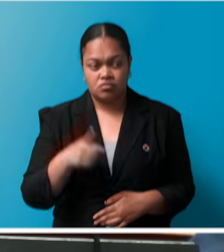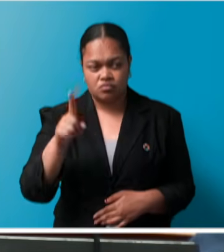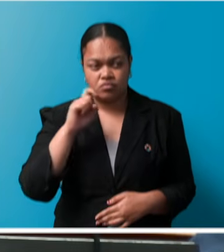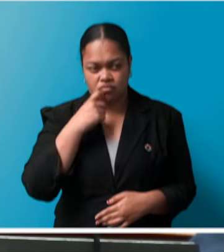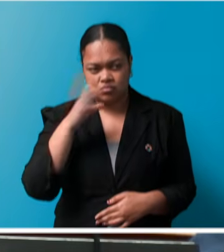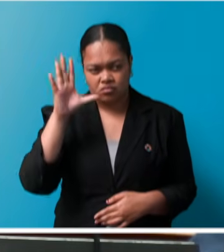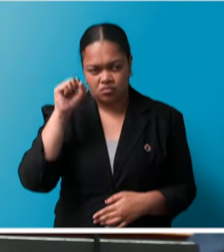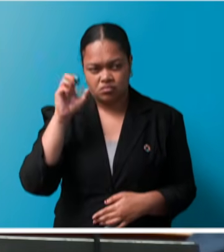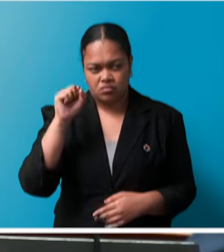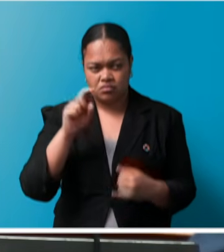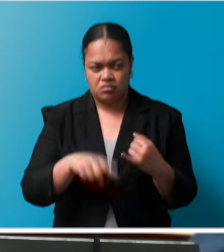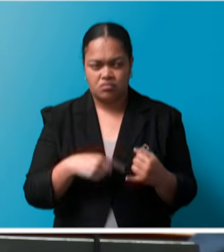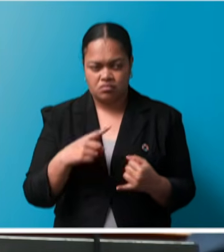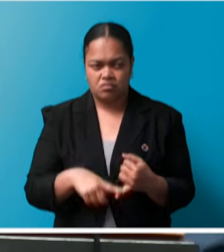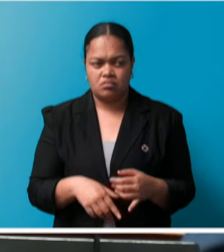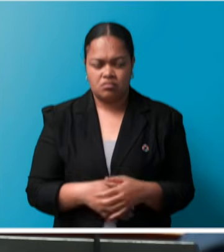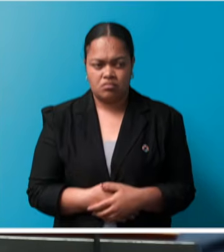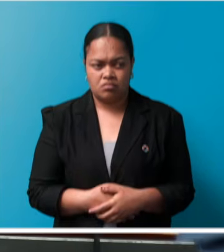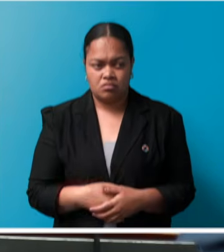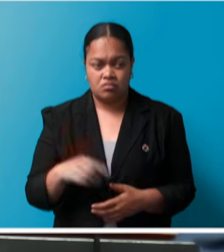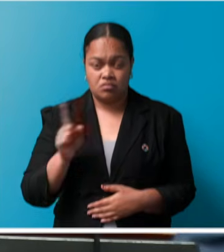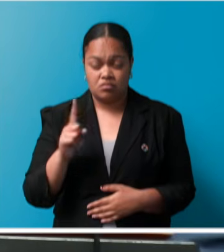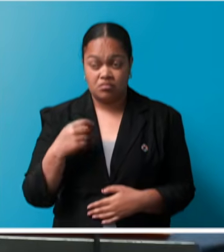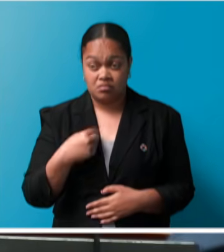last. Because what I'm